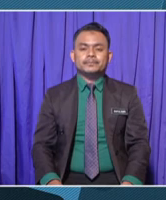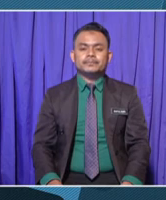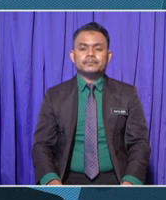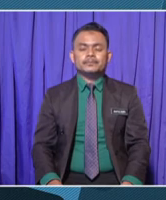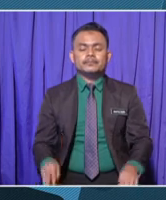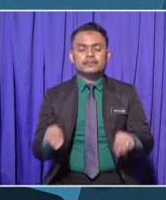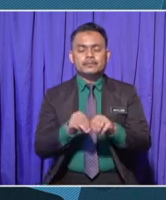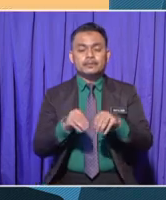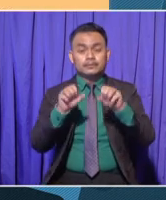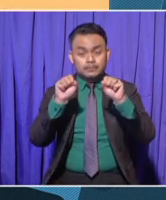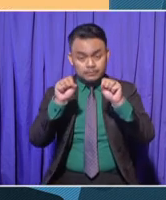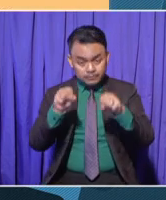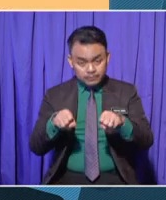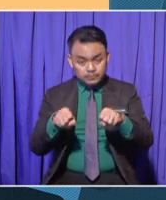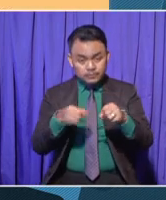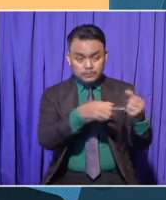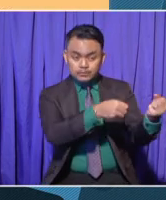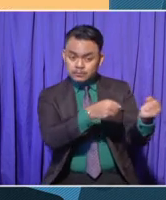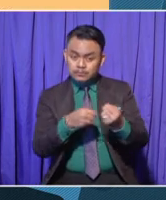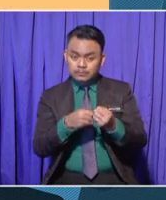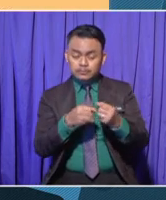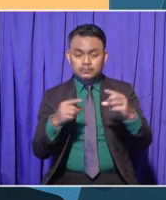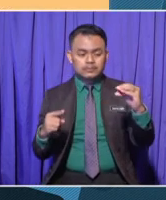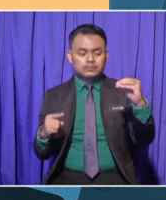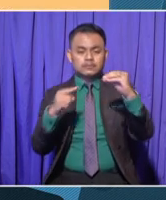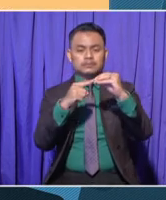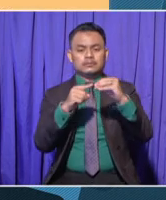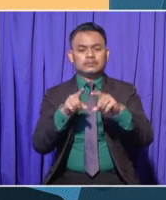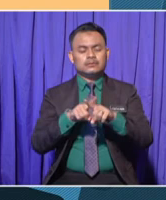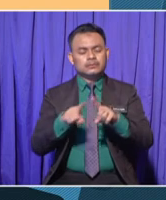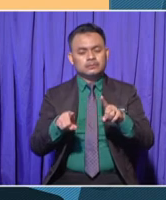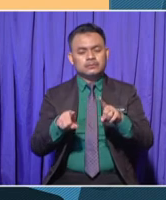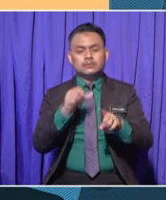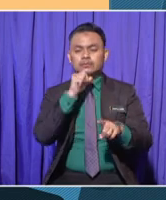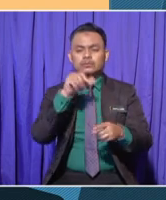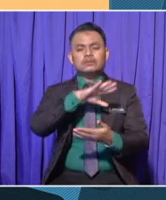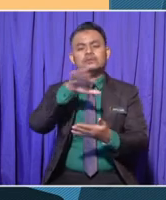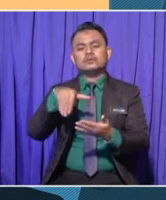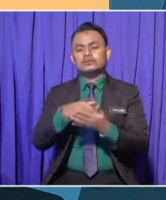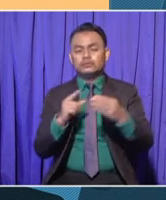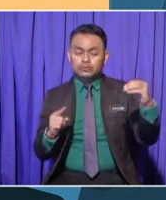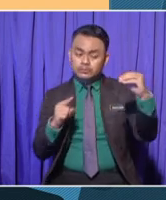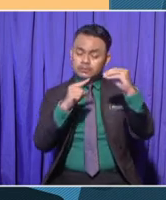Magnet can attract objects, but not all objects.